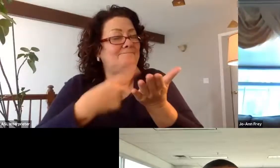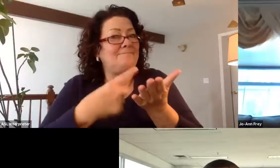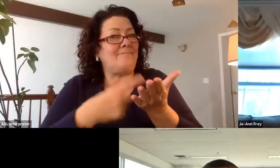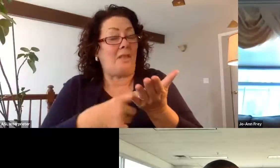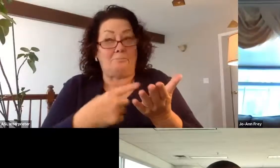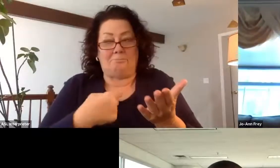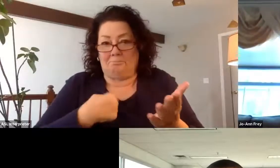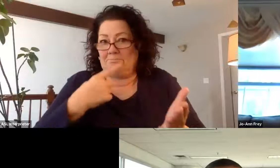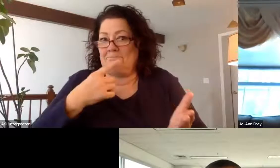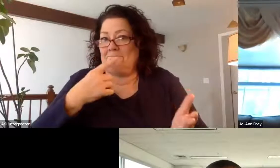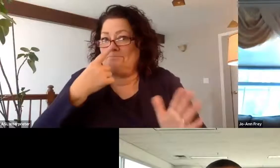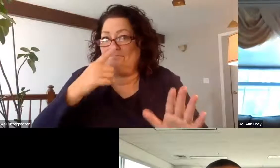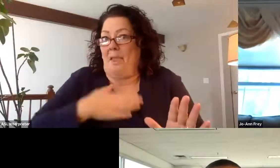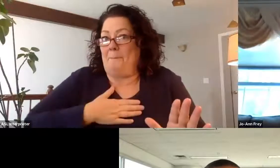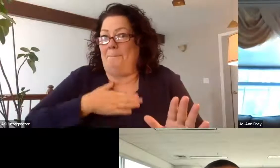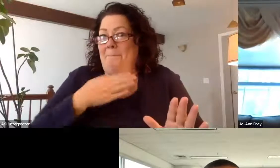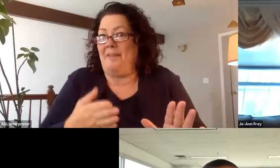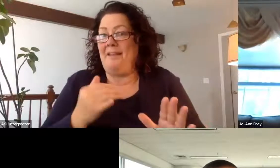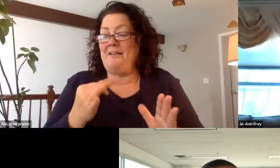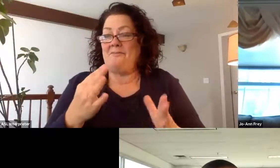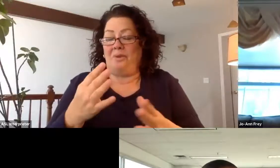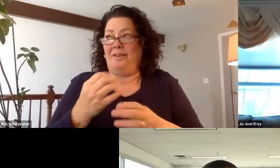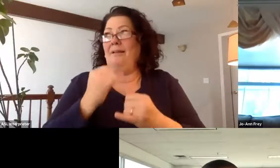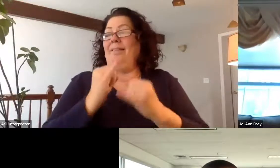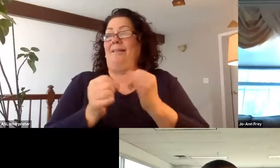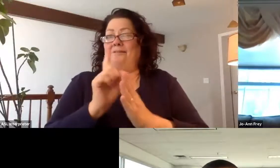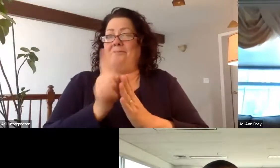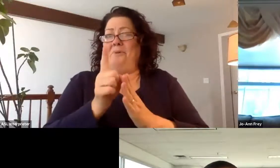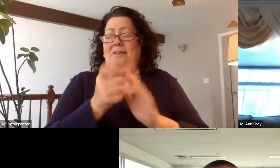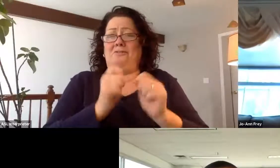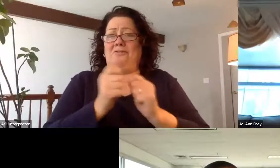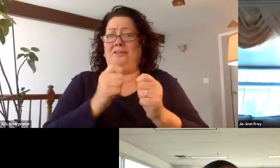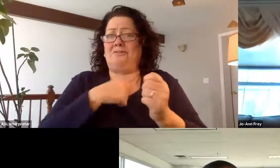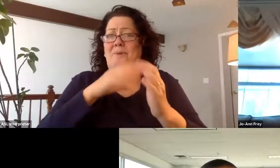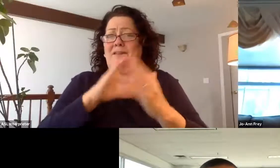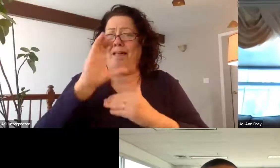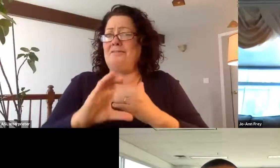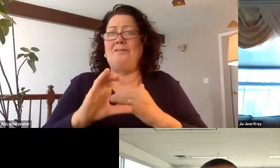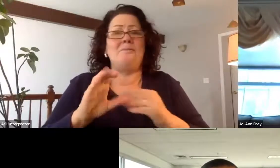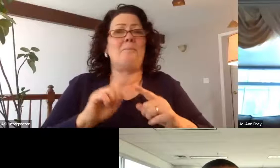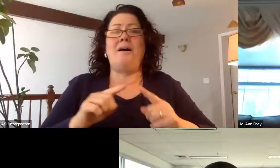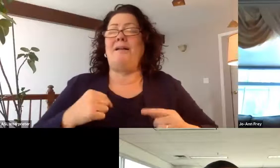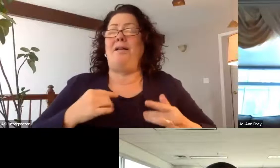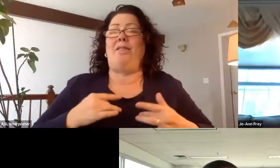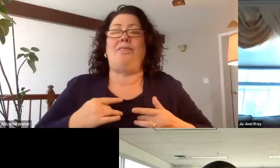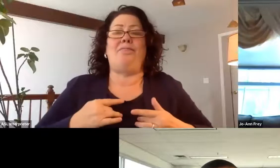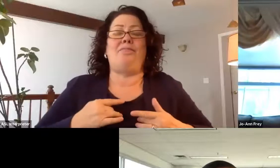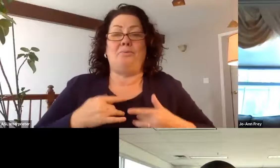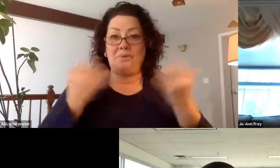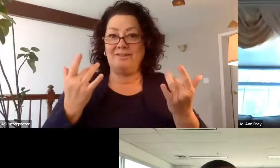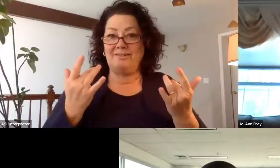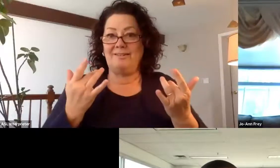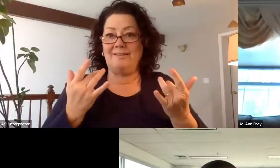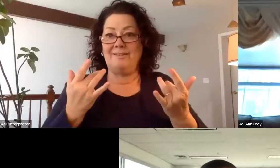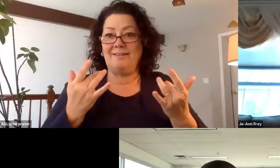admit, I get annoyed when you get last minute additions to your calendar invite, but that was one last minute invite that I was